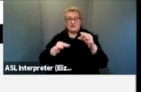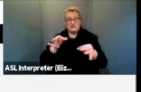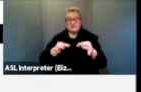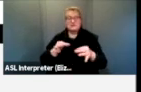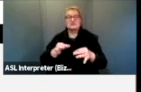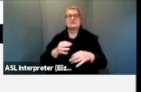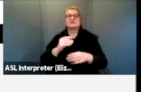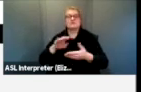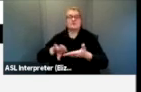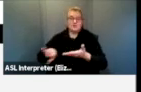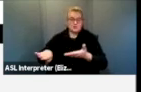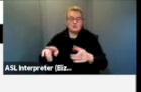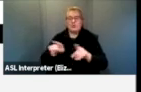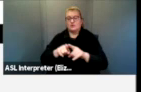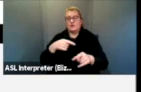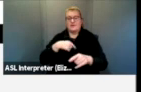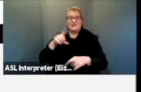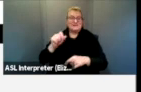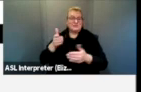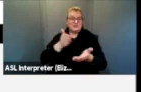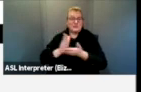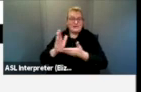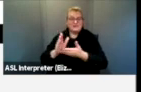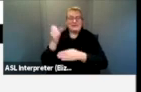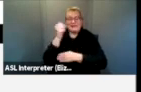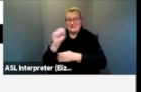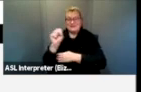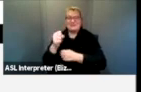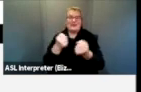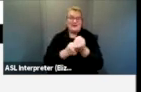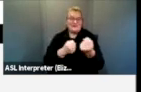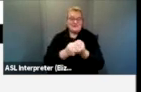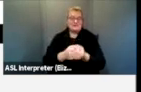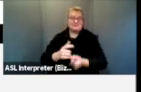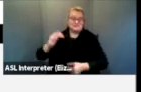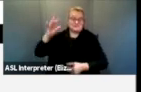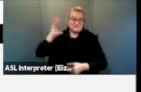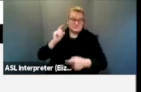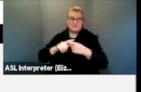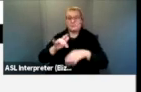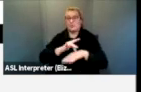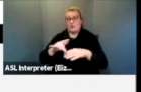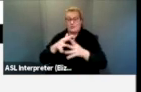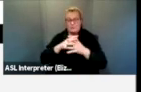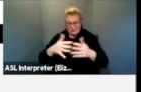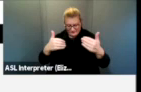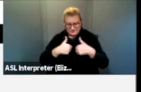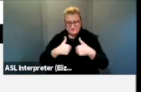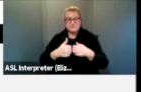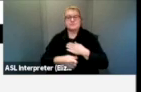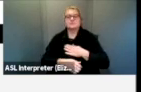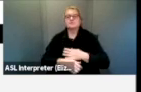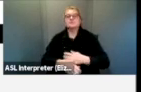long history of disability rights activism and advocacy, extending all the way back to early America. The category